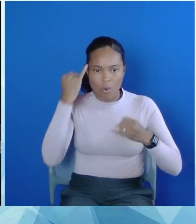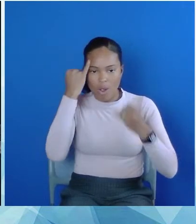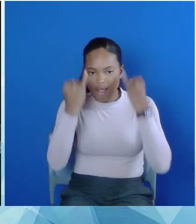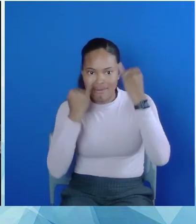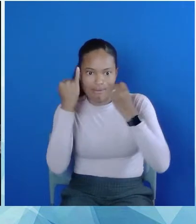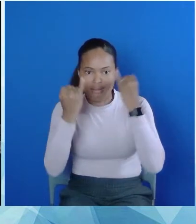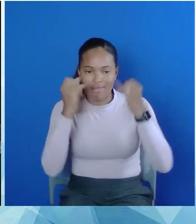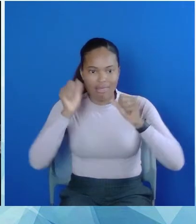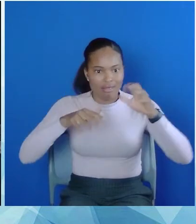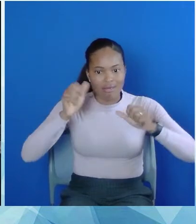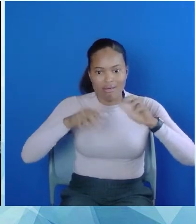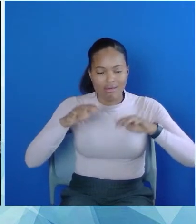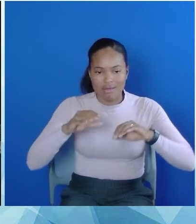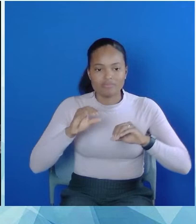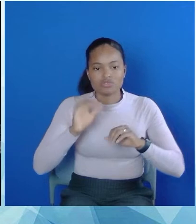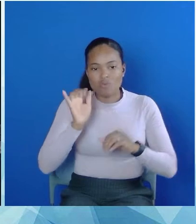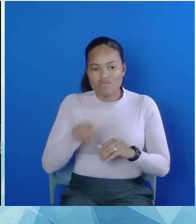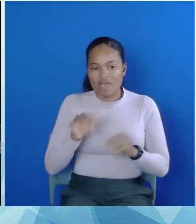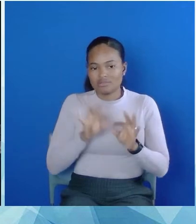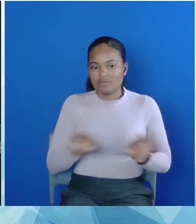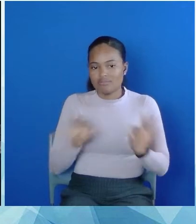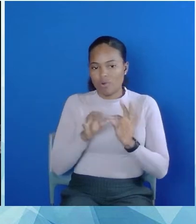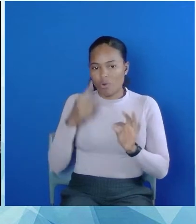supporting the leaders.